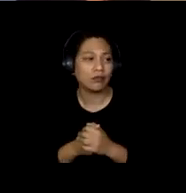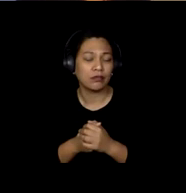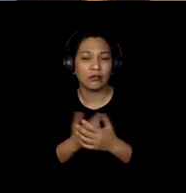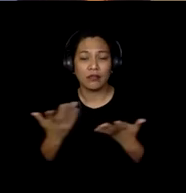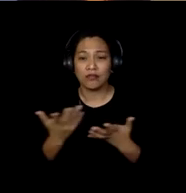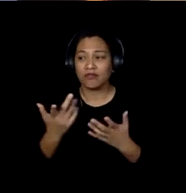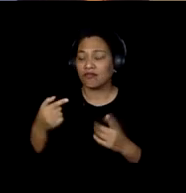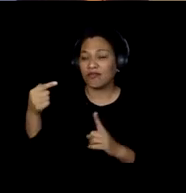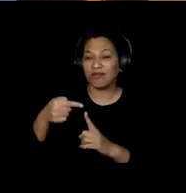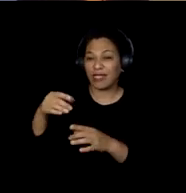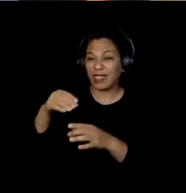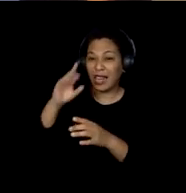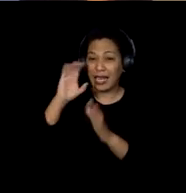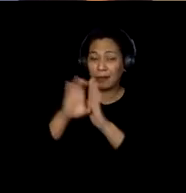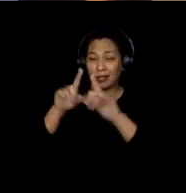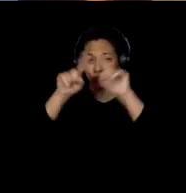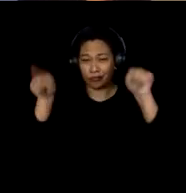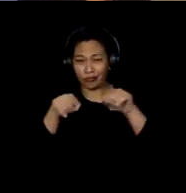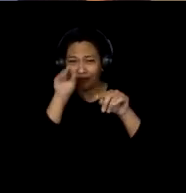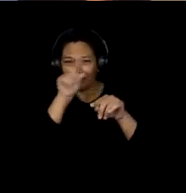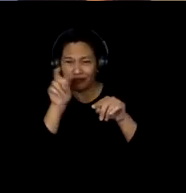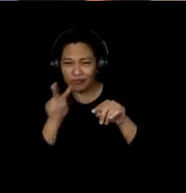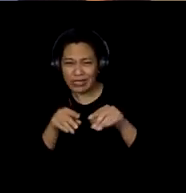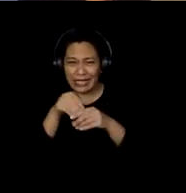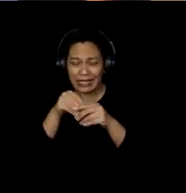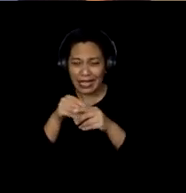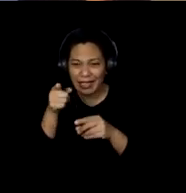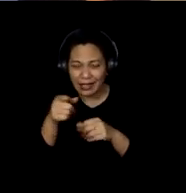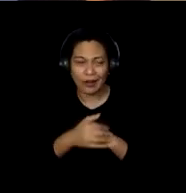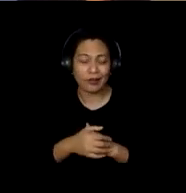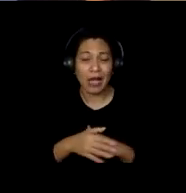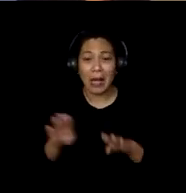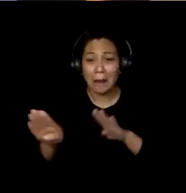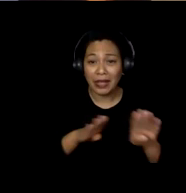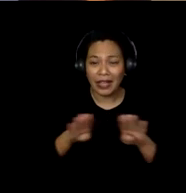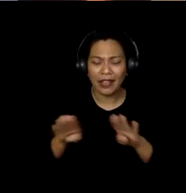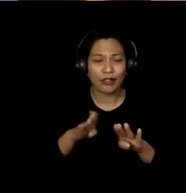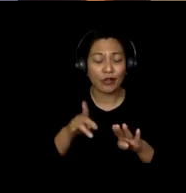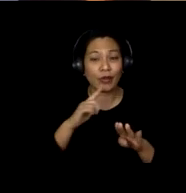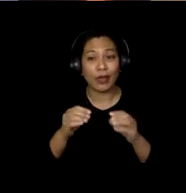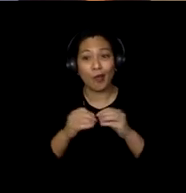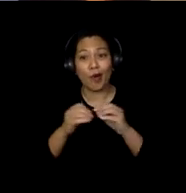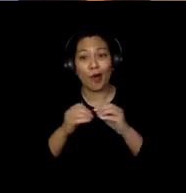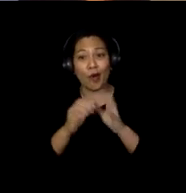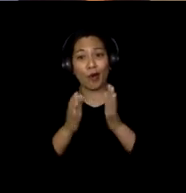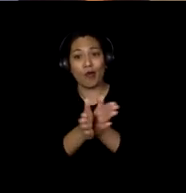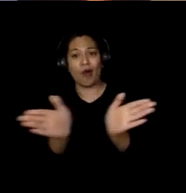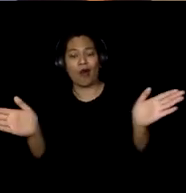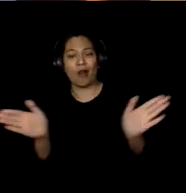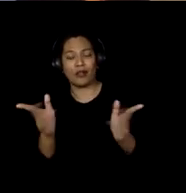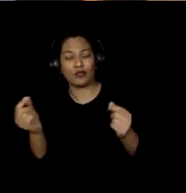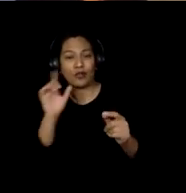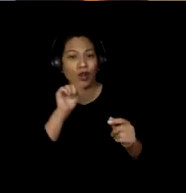what is in an image, searching behavior. It just really broadens this world from text and